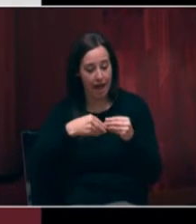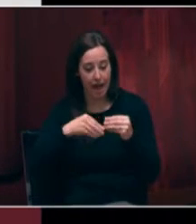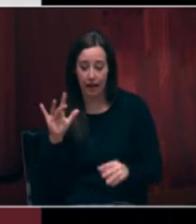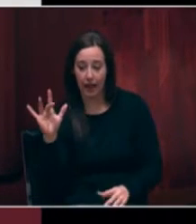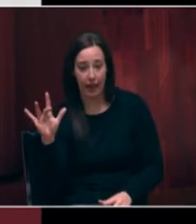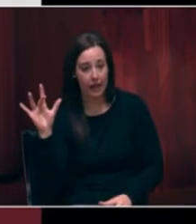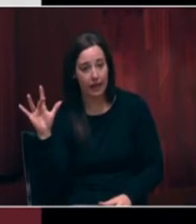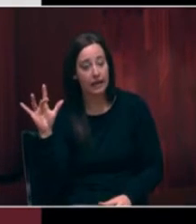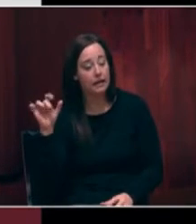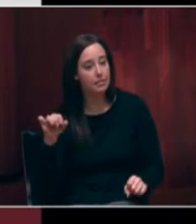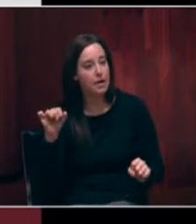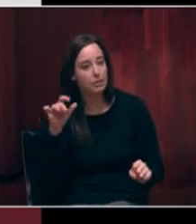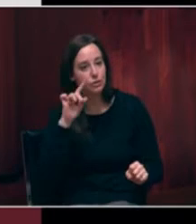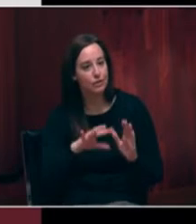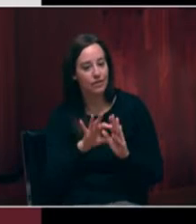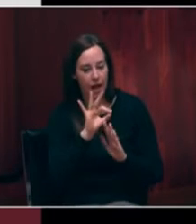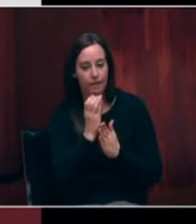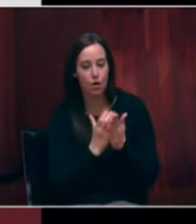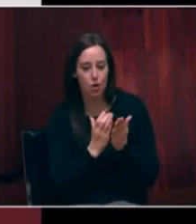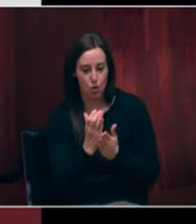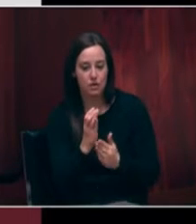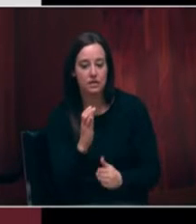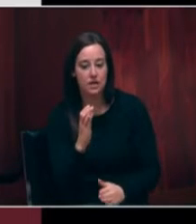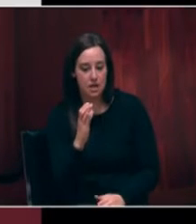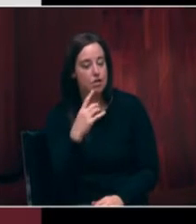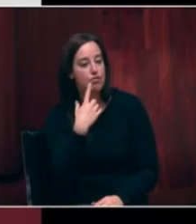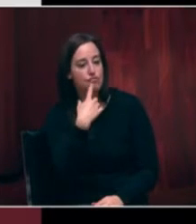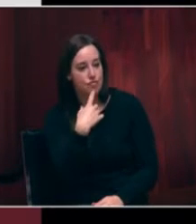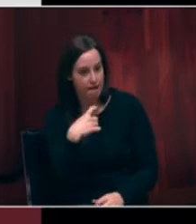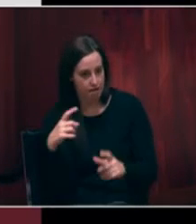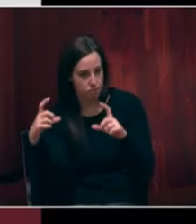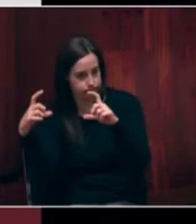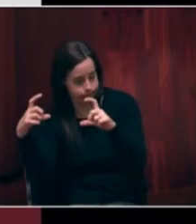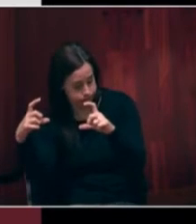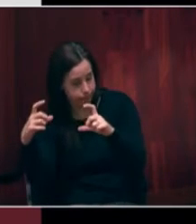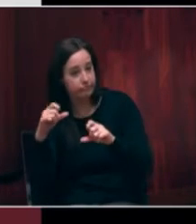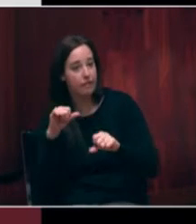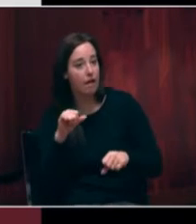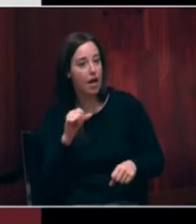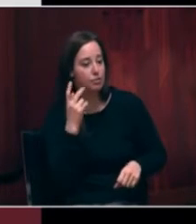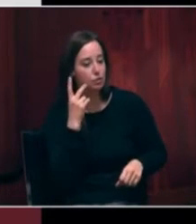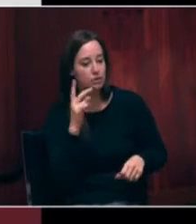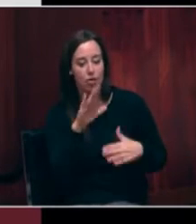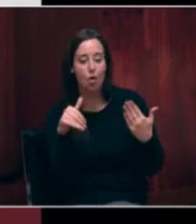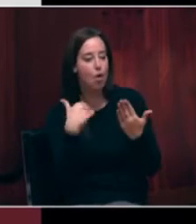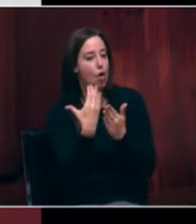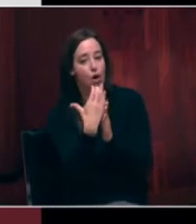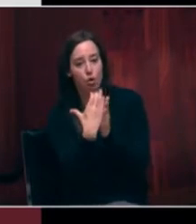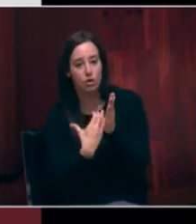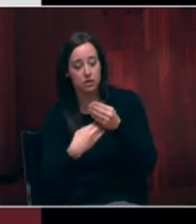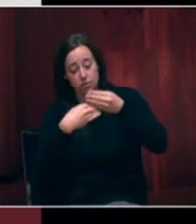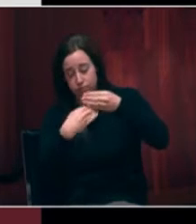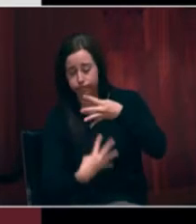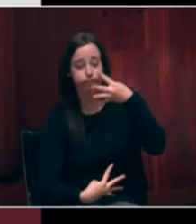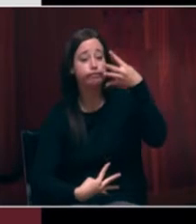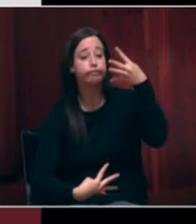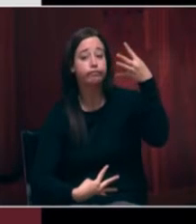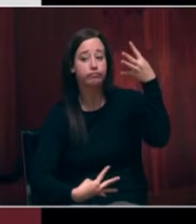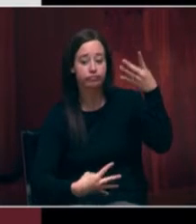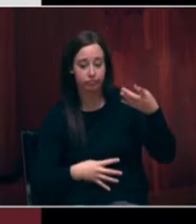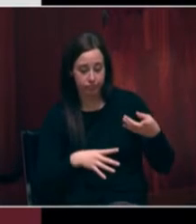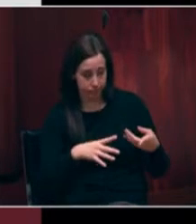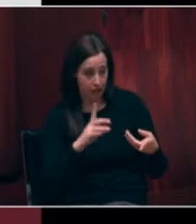easy for you to find the course catalog. Click on that, you'll see all the courses we're offering. You can browse through that all that you want until the point where you start